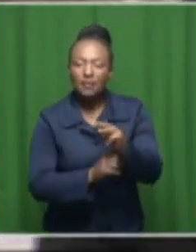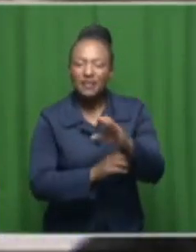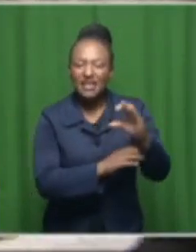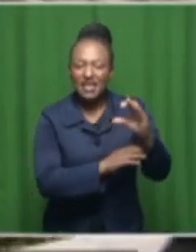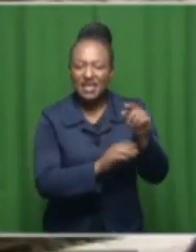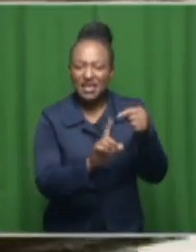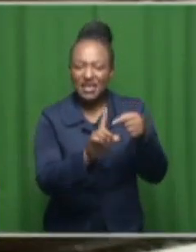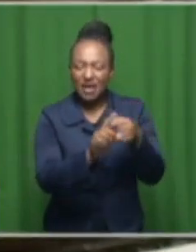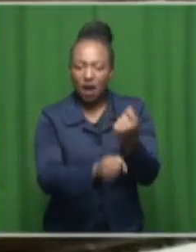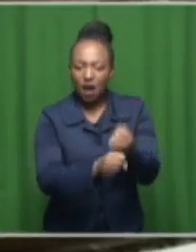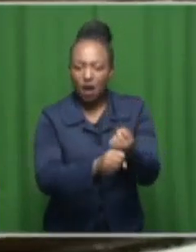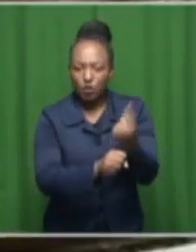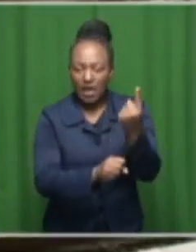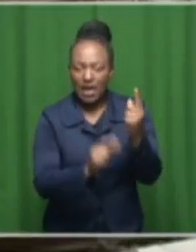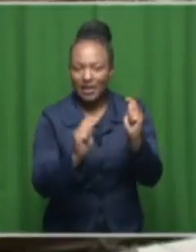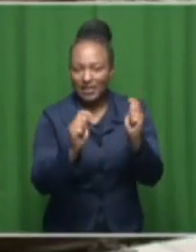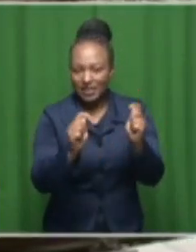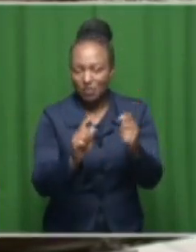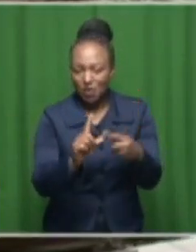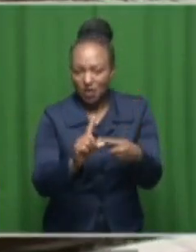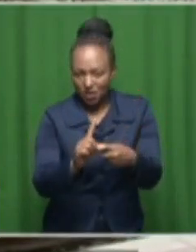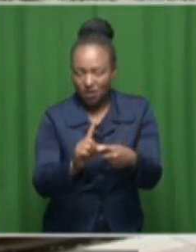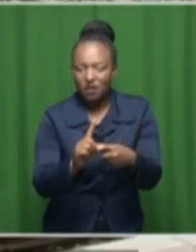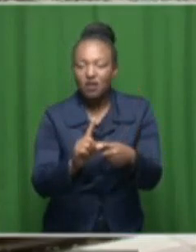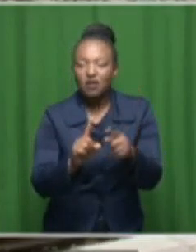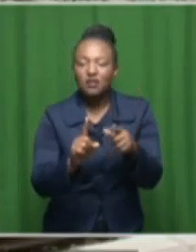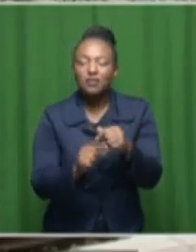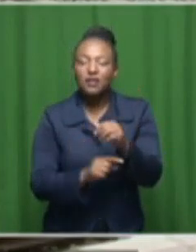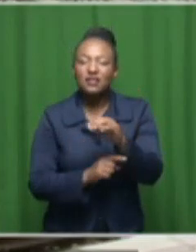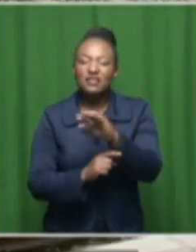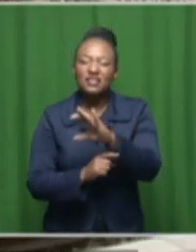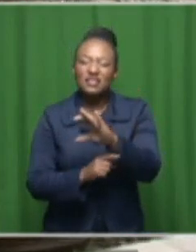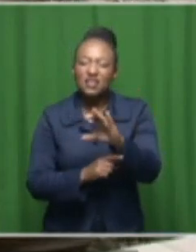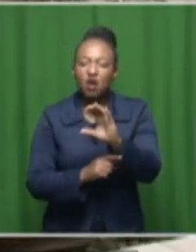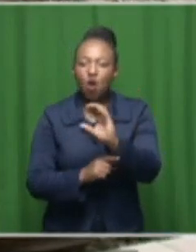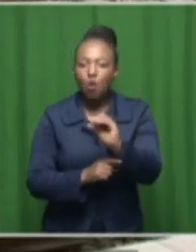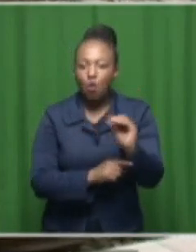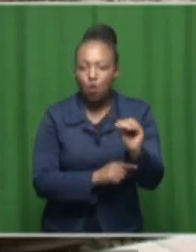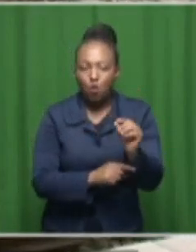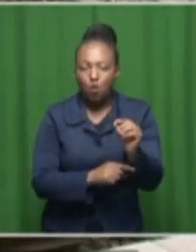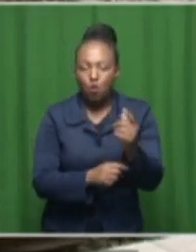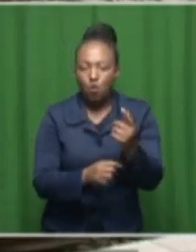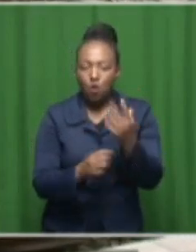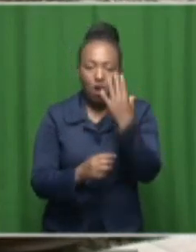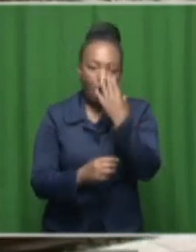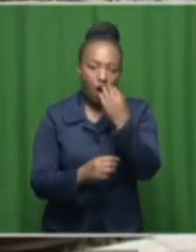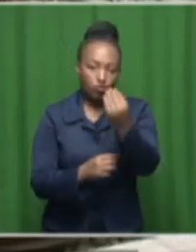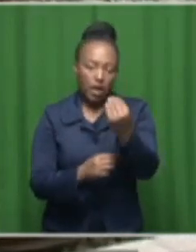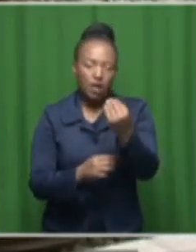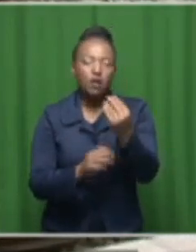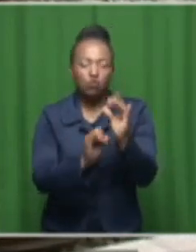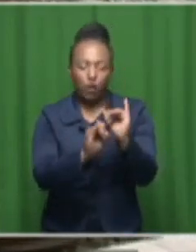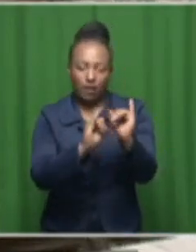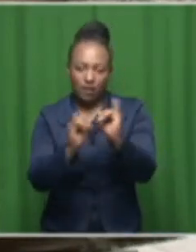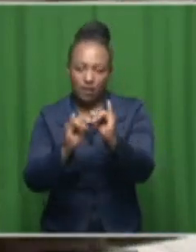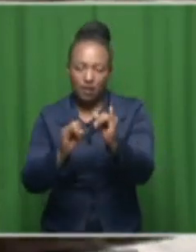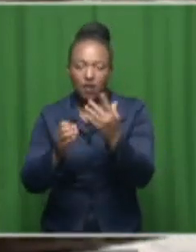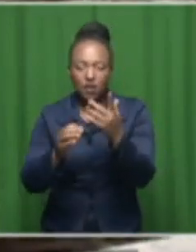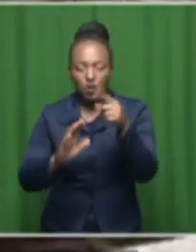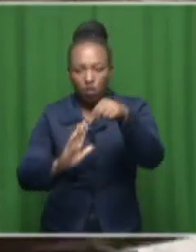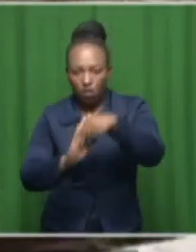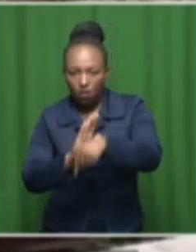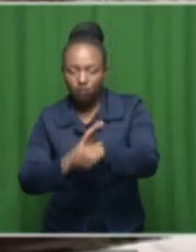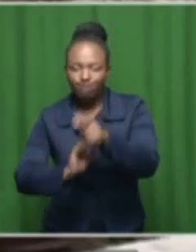of Gauteng for transport and also with the COO of the Gautrain. And then we're going to get into some of the nitty-gritty, some